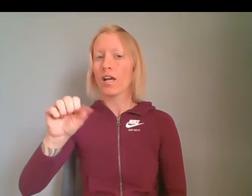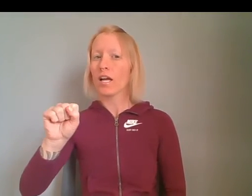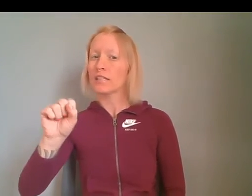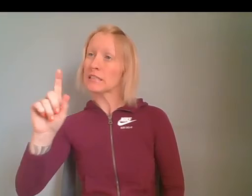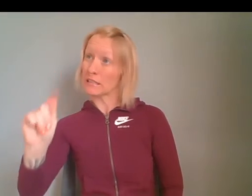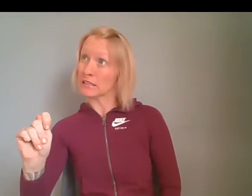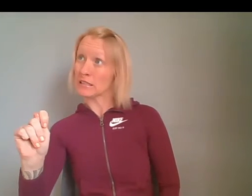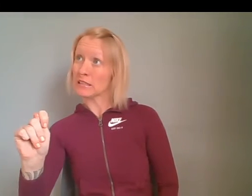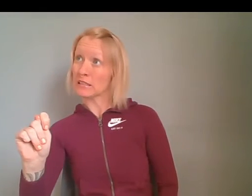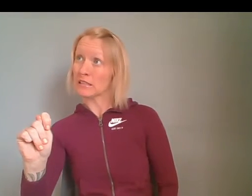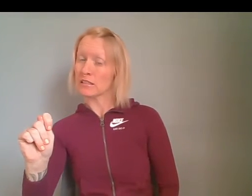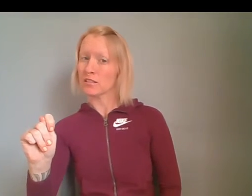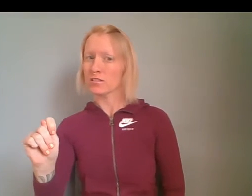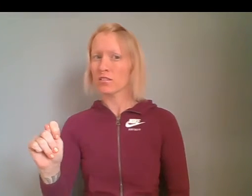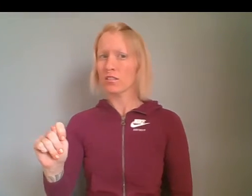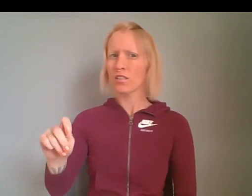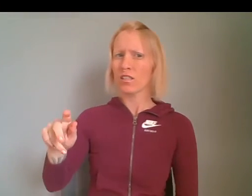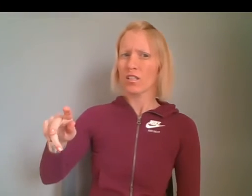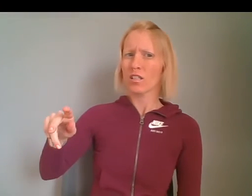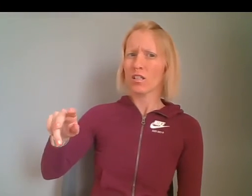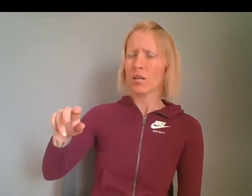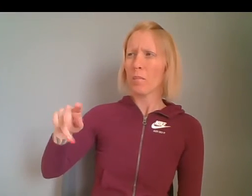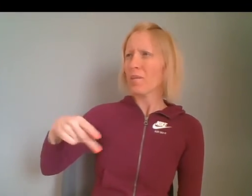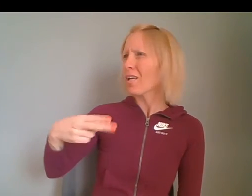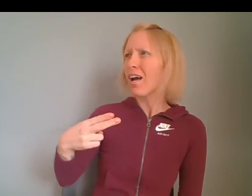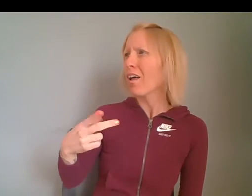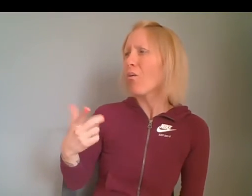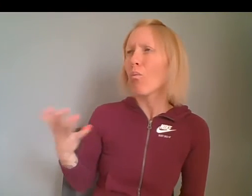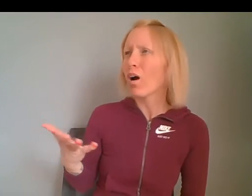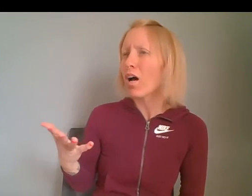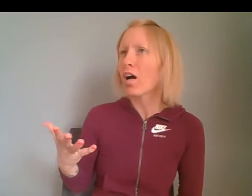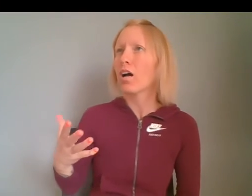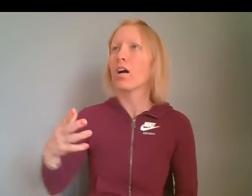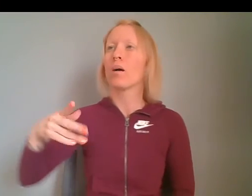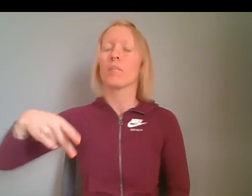C-H-O-L-O-R-O-P-L-A-S-T. P-L what?